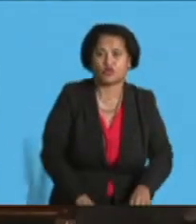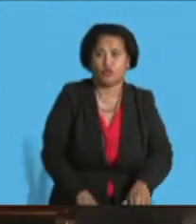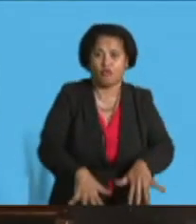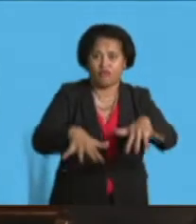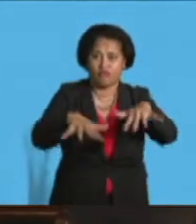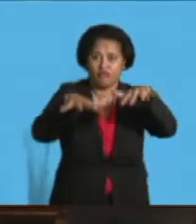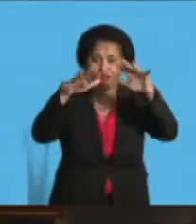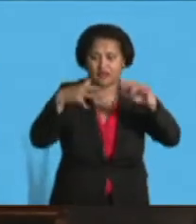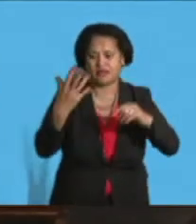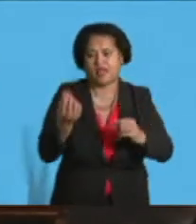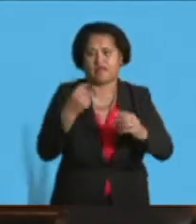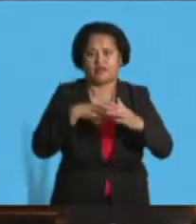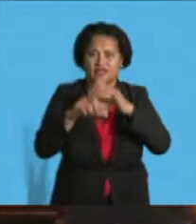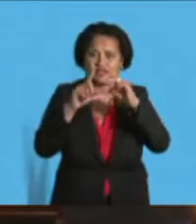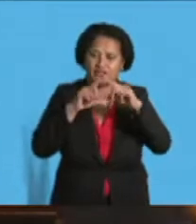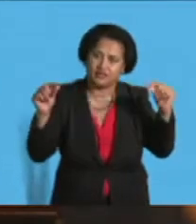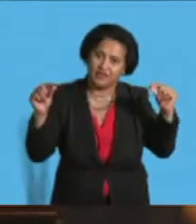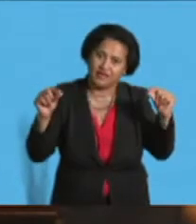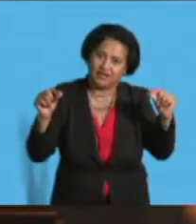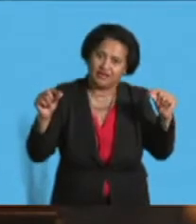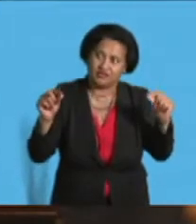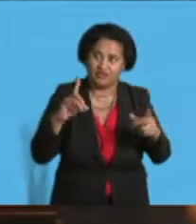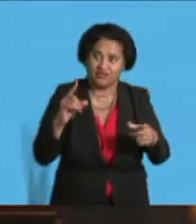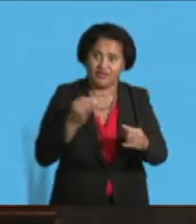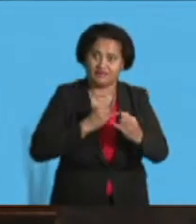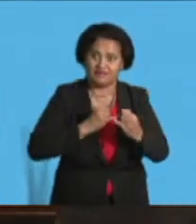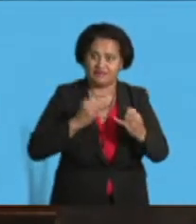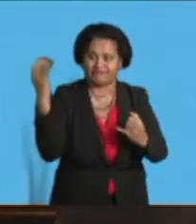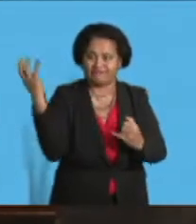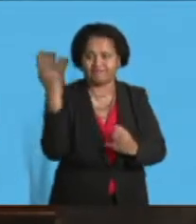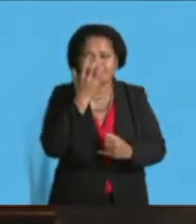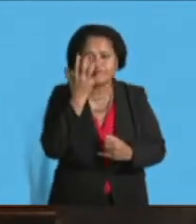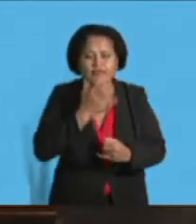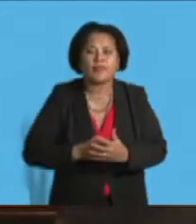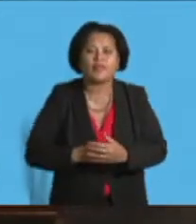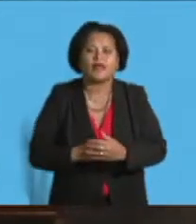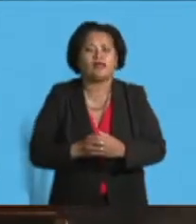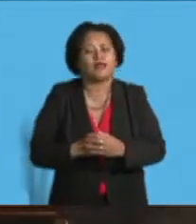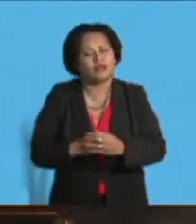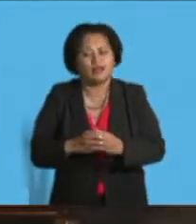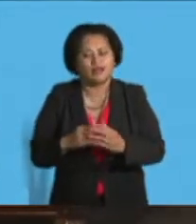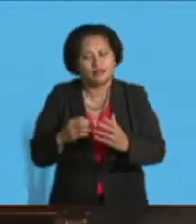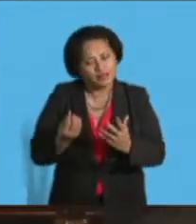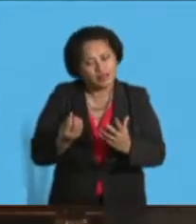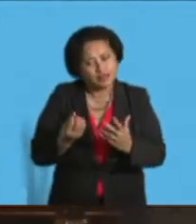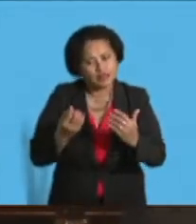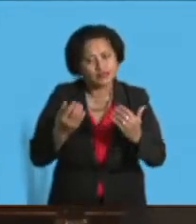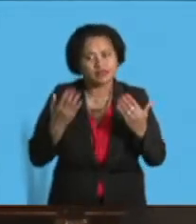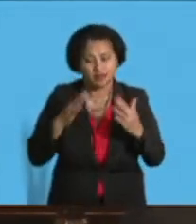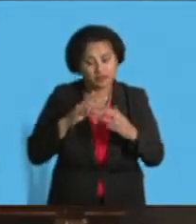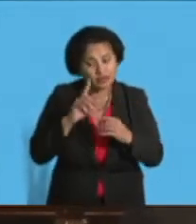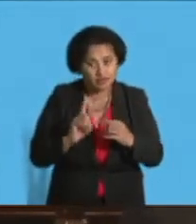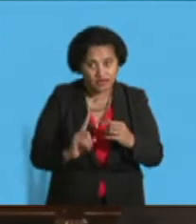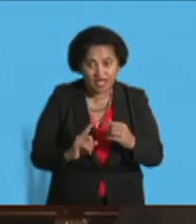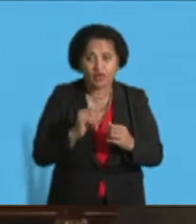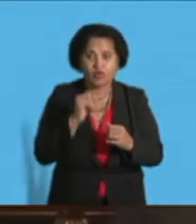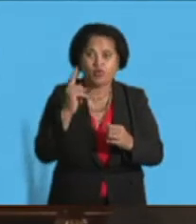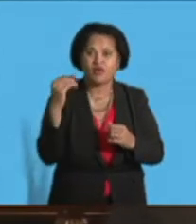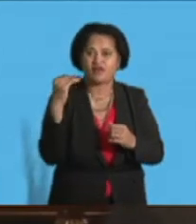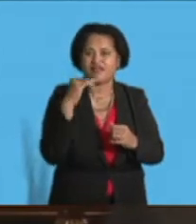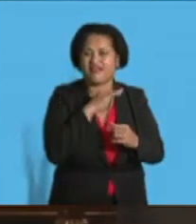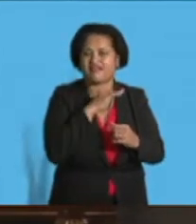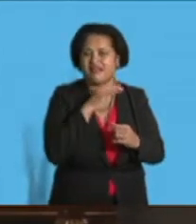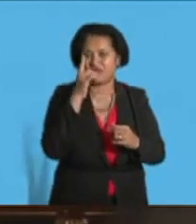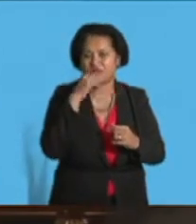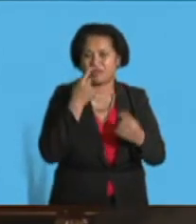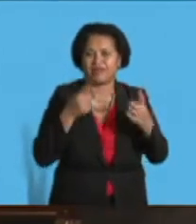conference, "This is a situation of extreme danger," unquote. Madam Speaker, as of today, 100 people have been noted to have lost lives